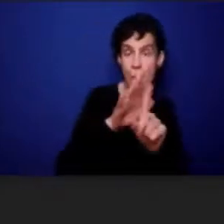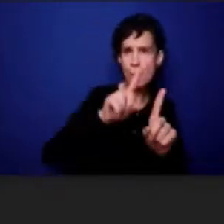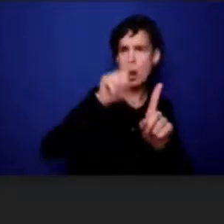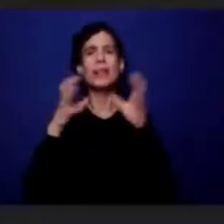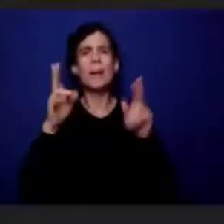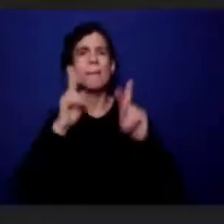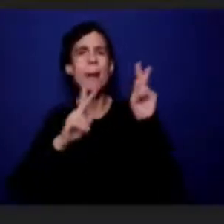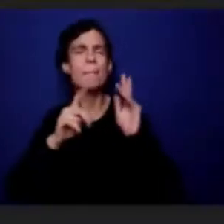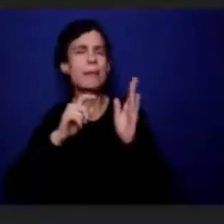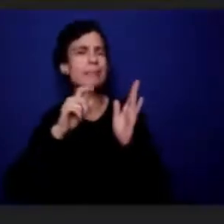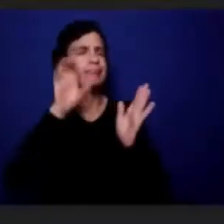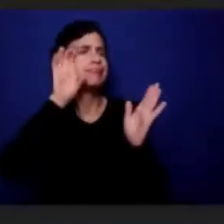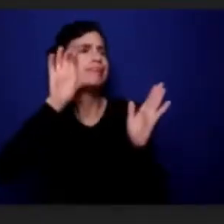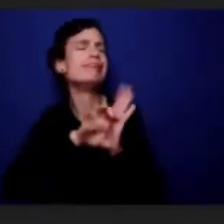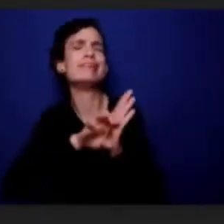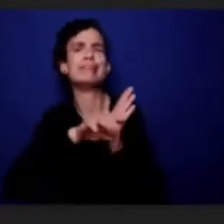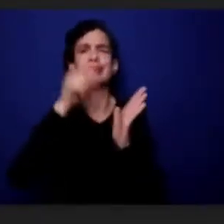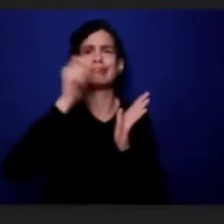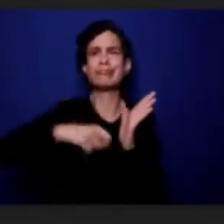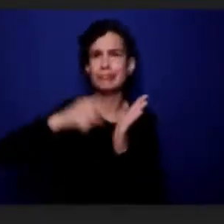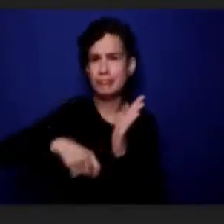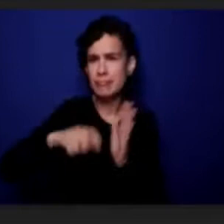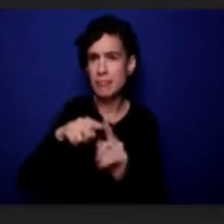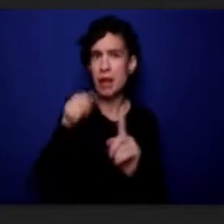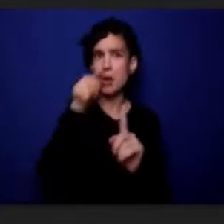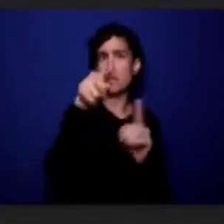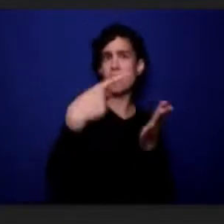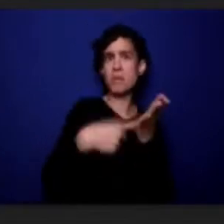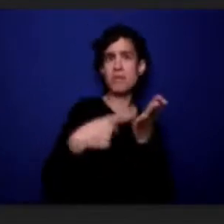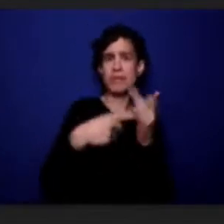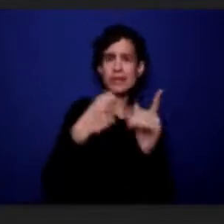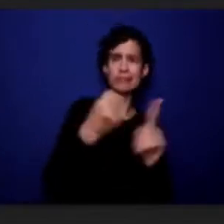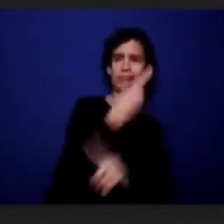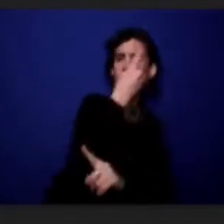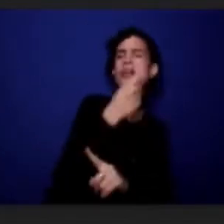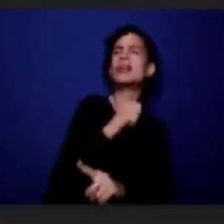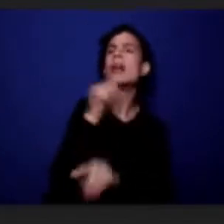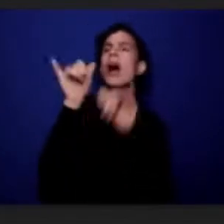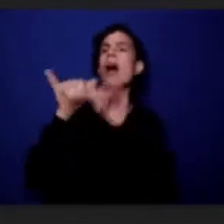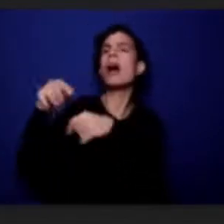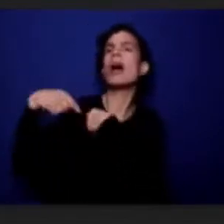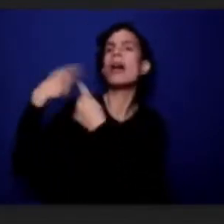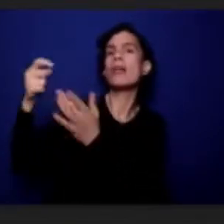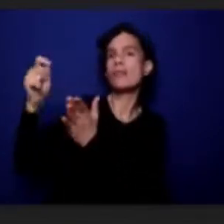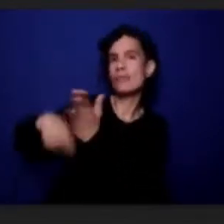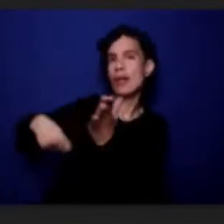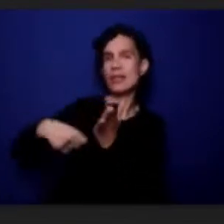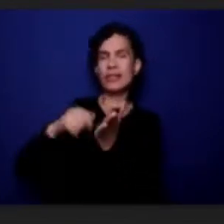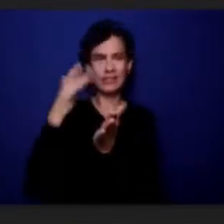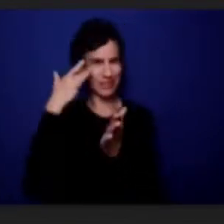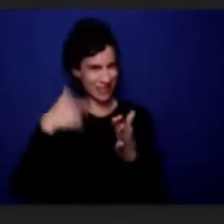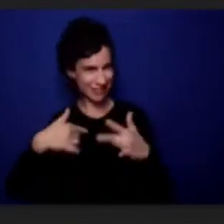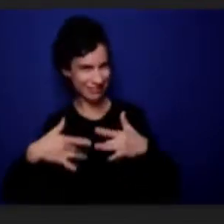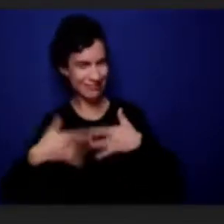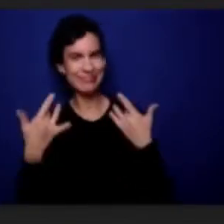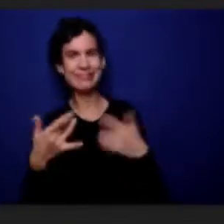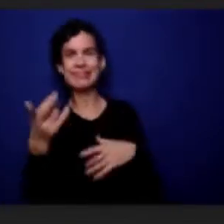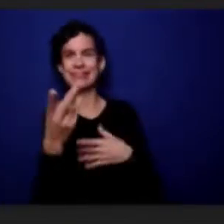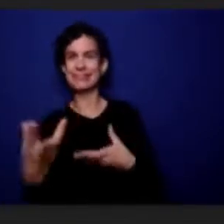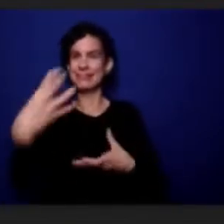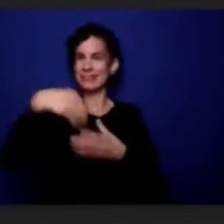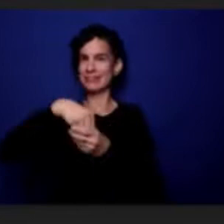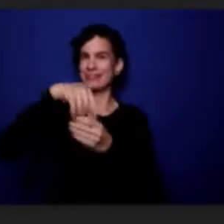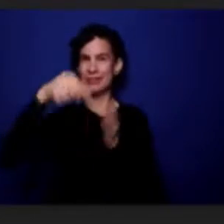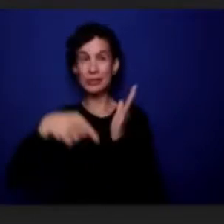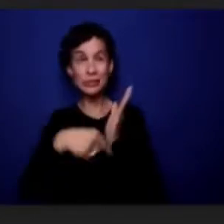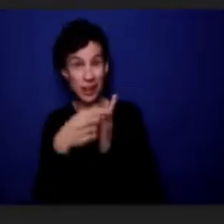portraits, for instance. Lots of people have written about that, but they're not asking the same questions you are. So that's why we're really